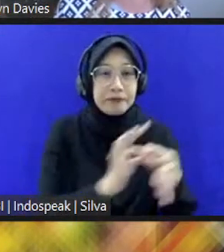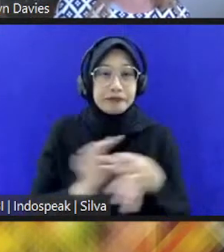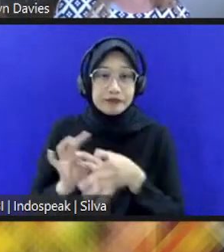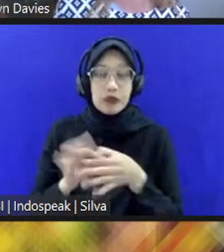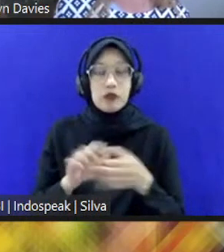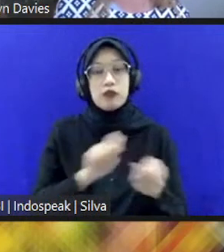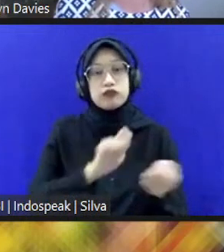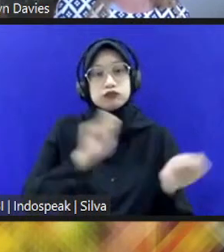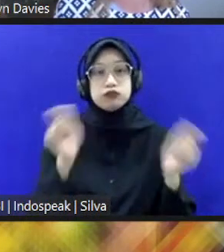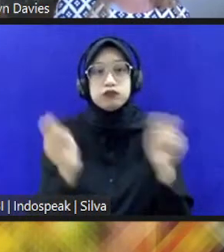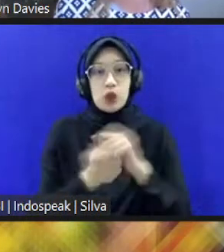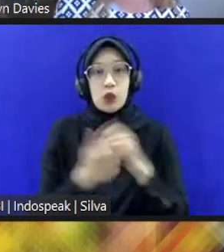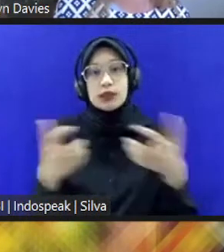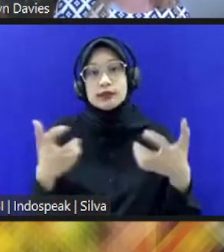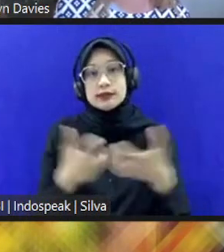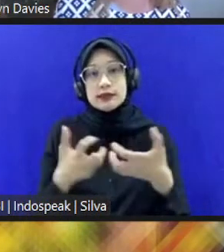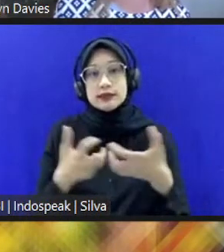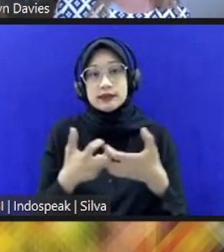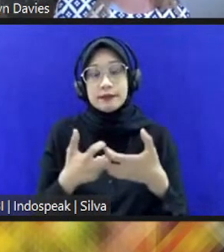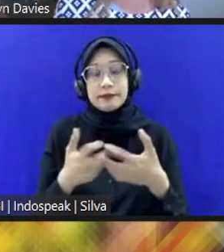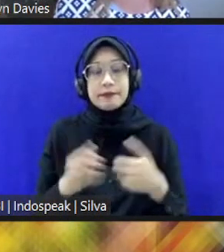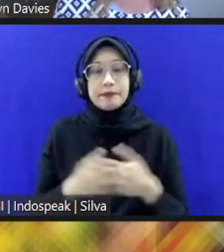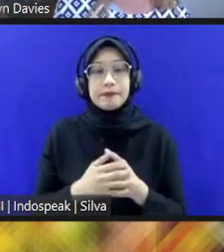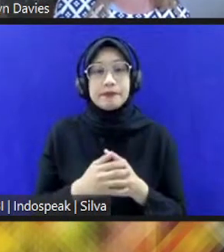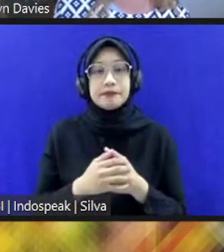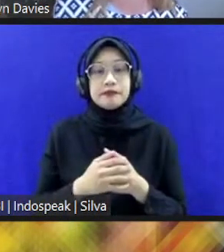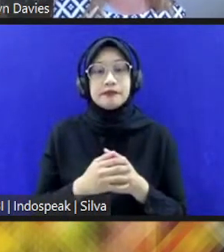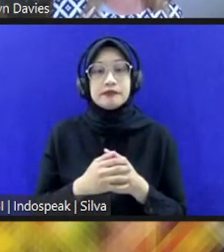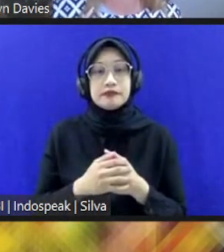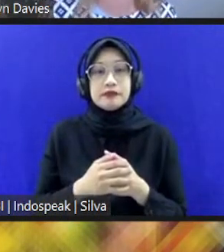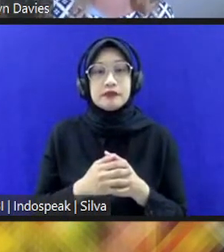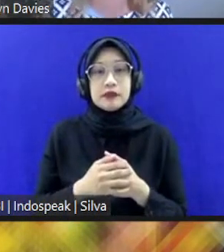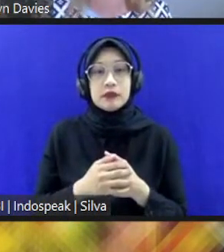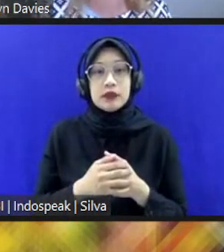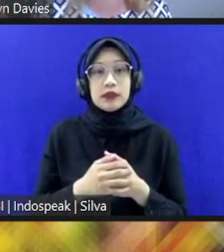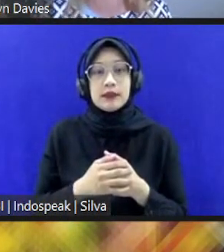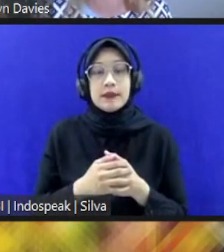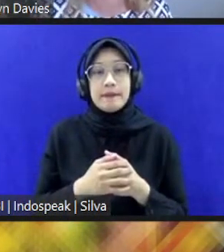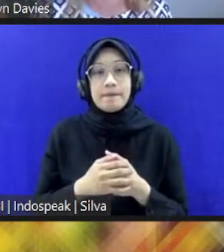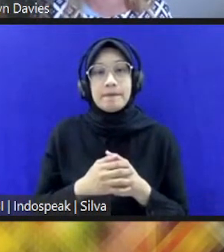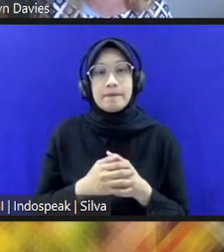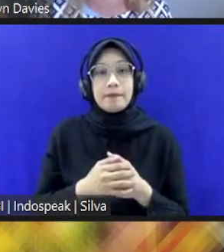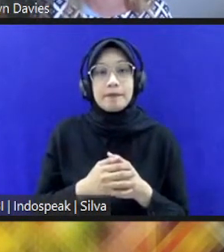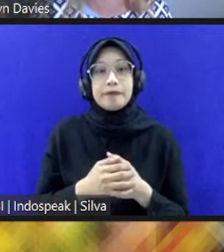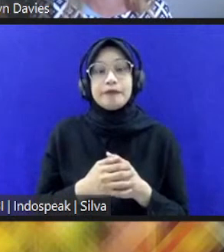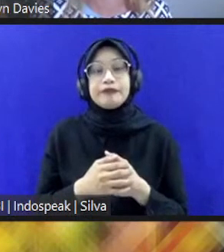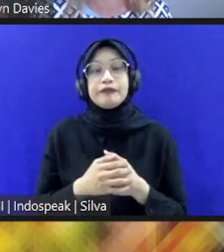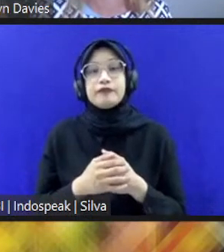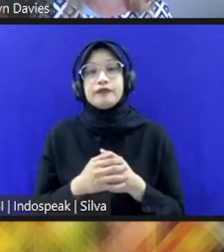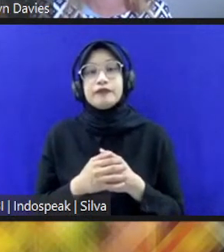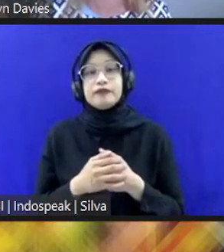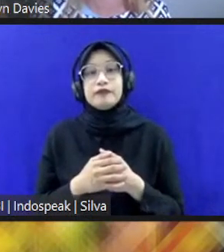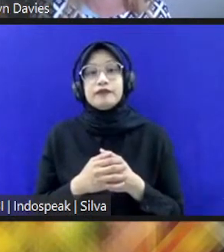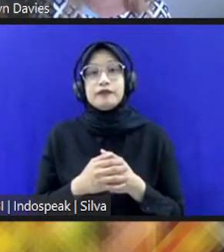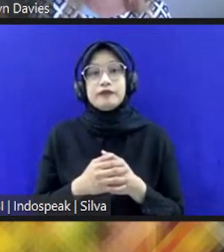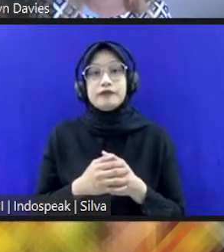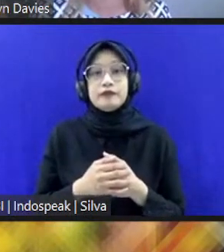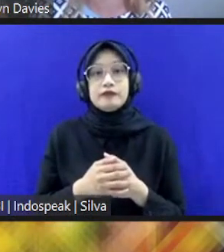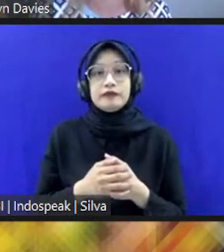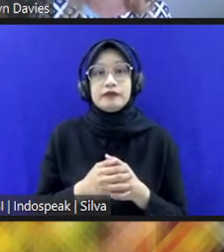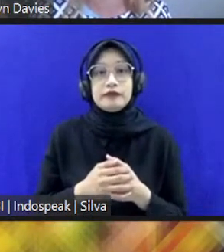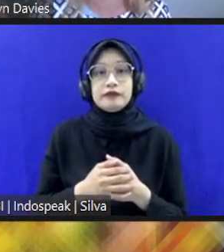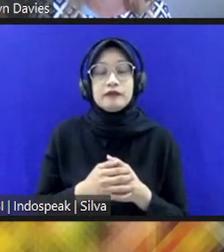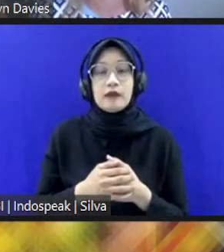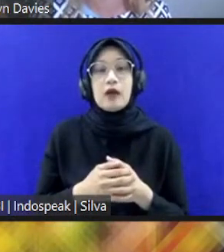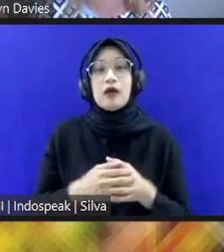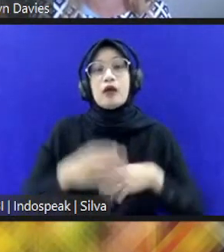identified in the presentation. The Asian financial crisis and the fall of the new order was a moment where that happened.